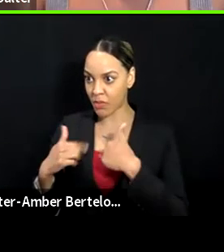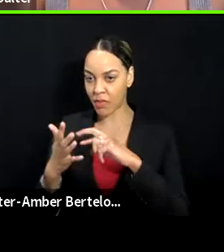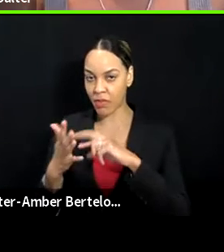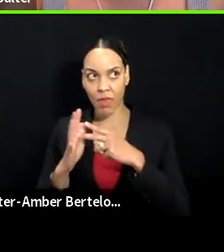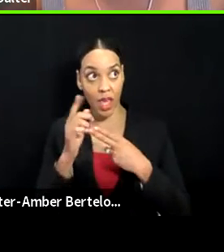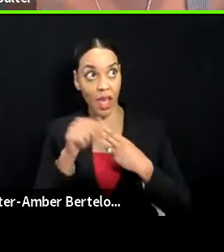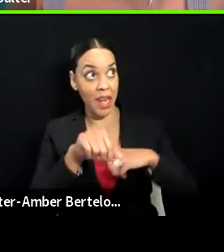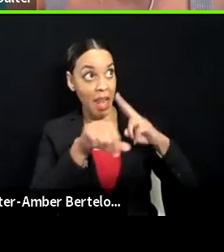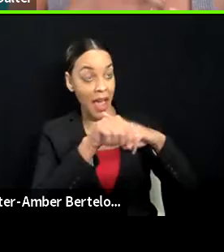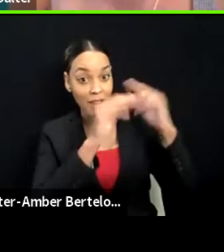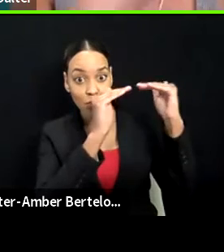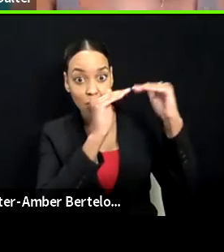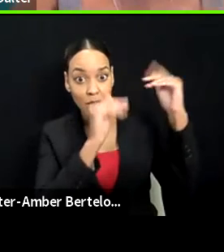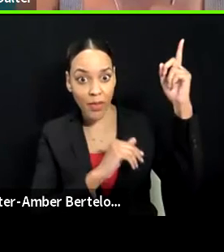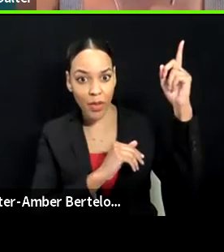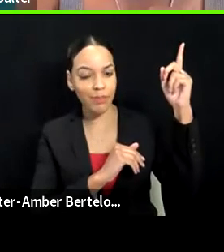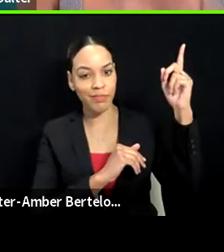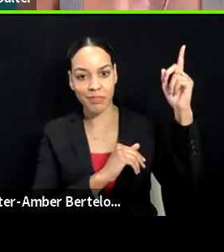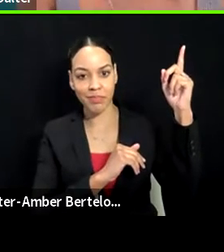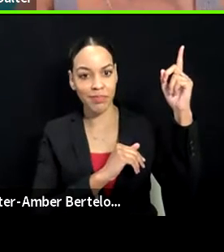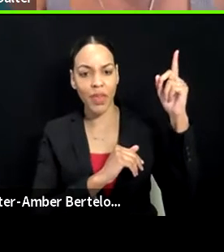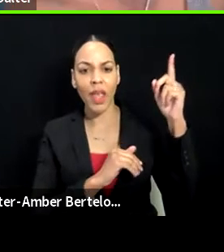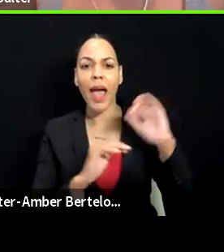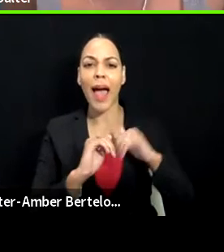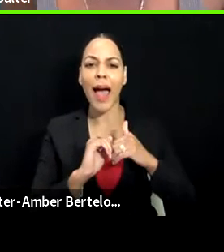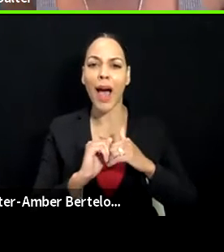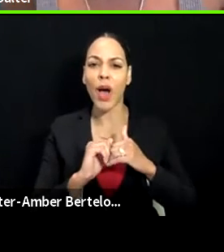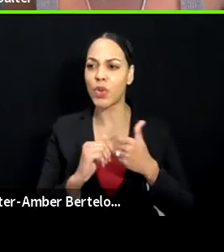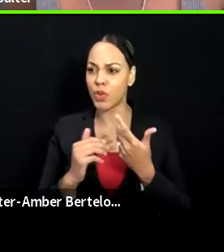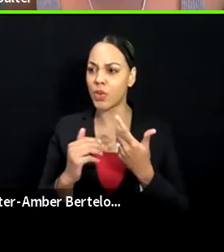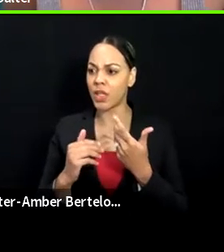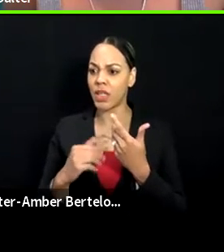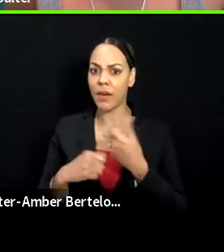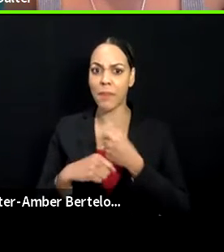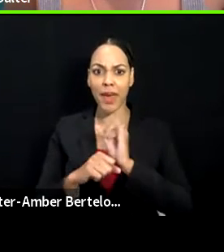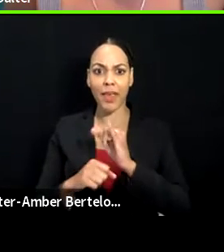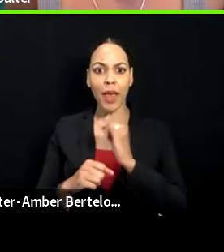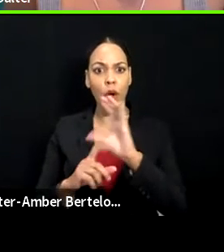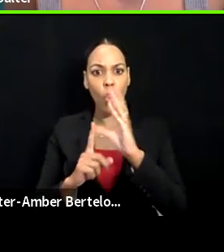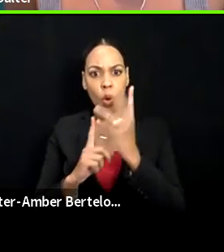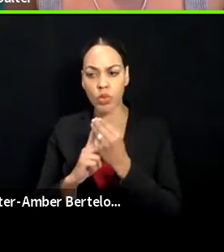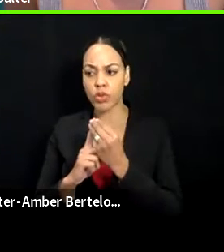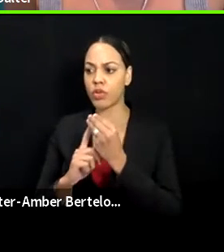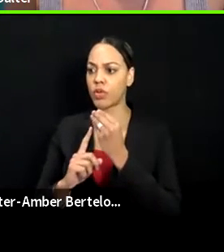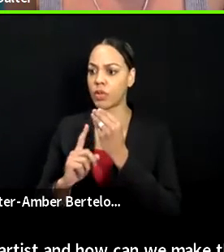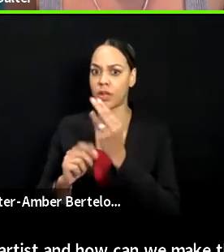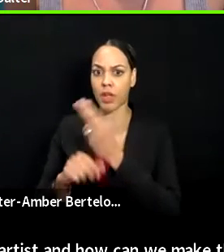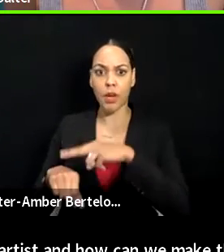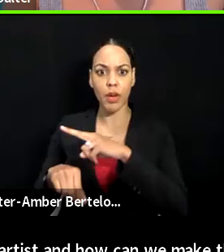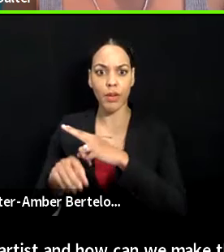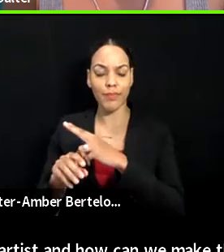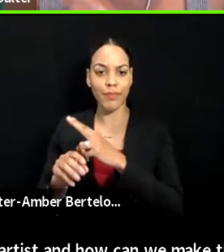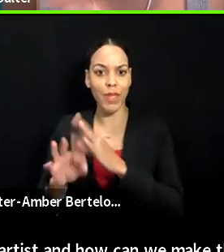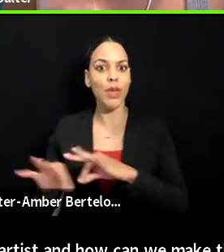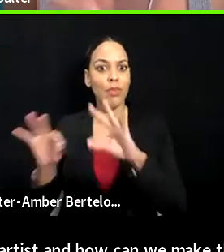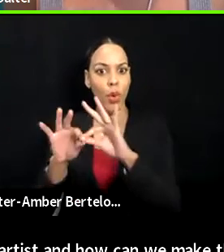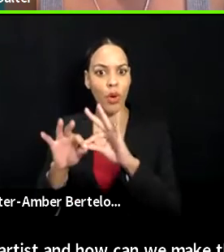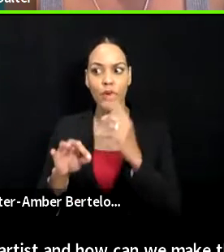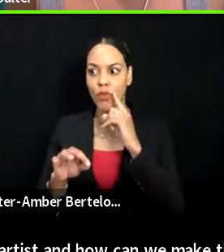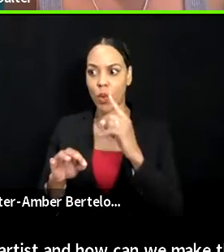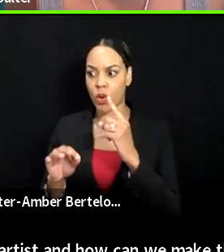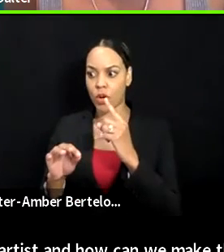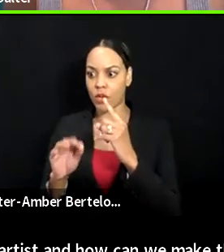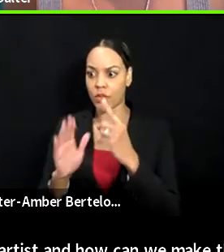of the culture of what it means to be an artist? And how can we make that a part of the larger culture to make sure that there is